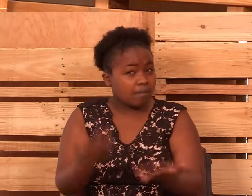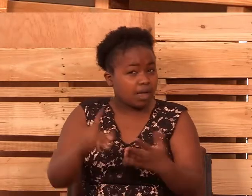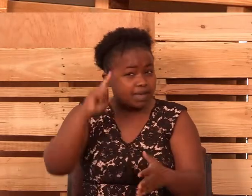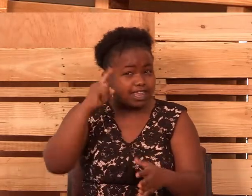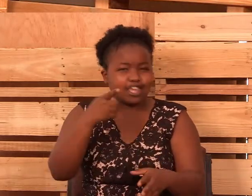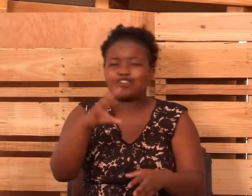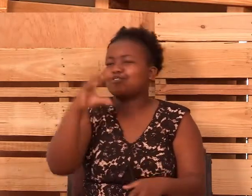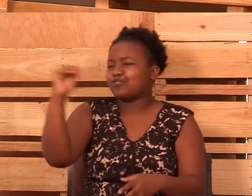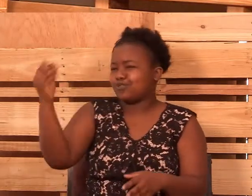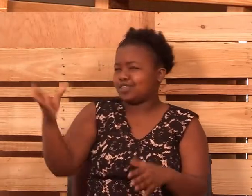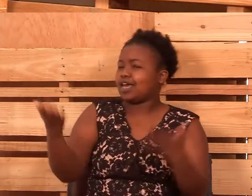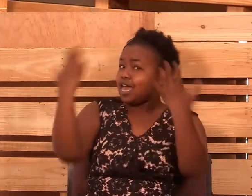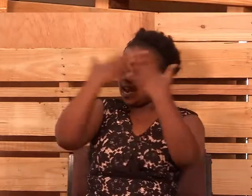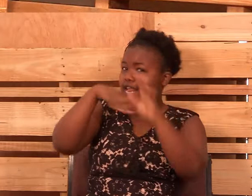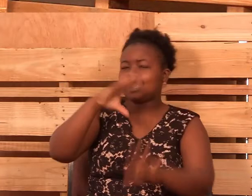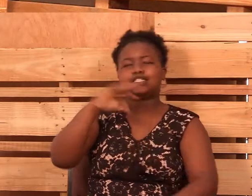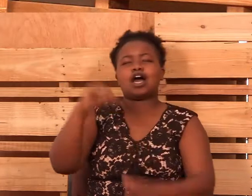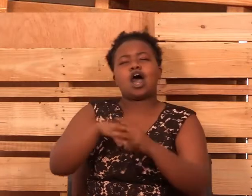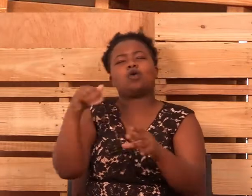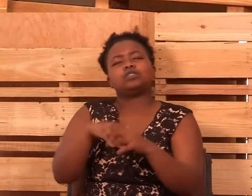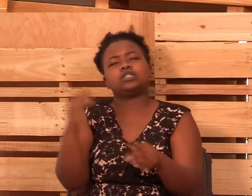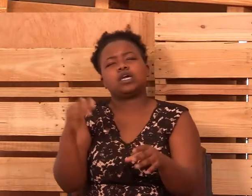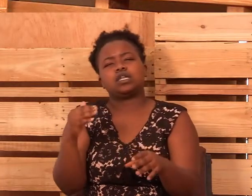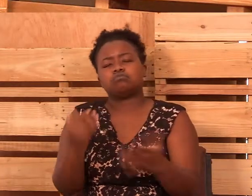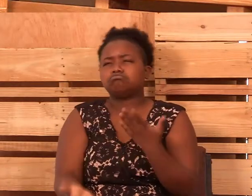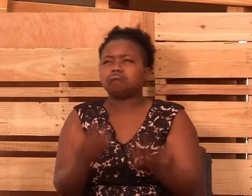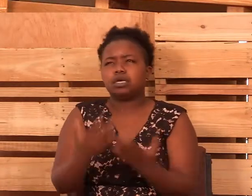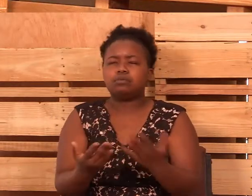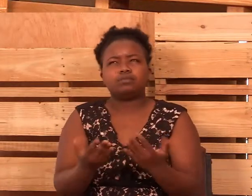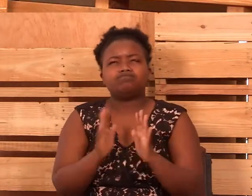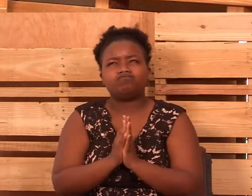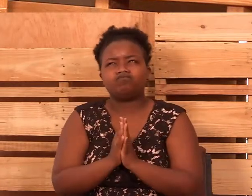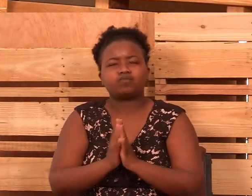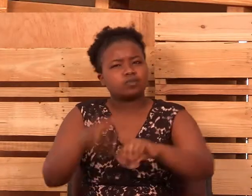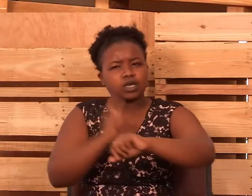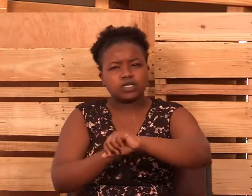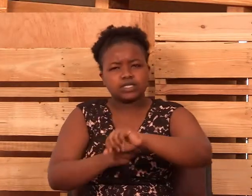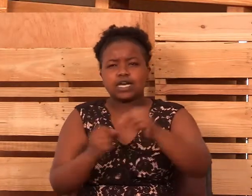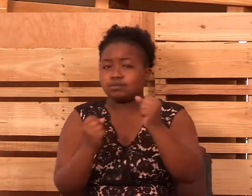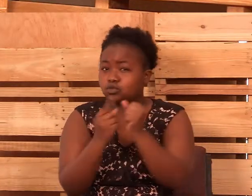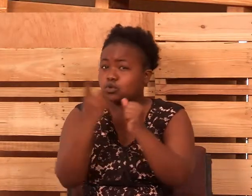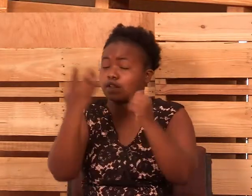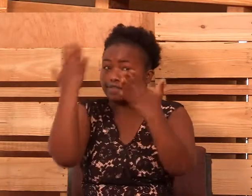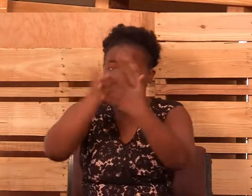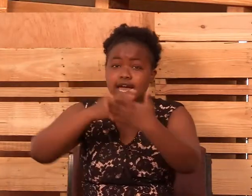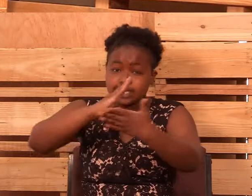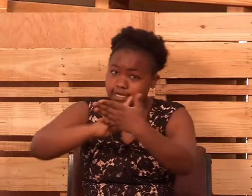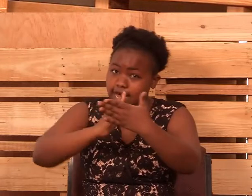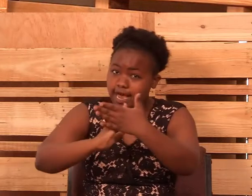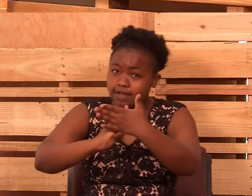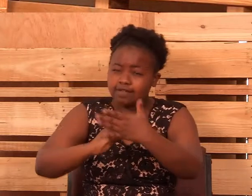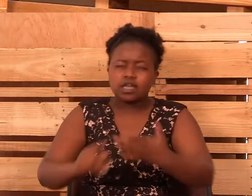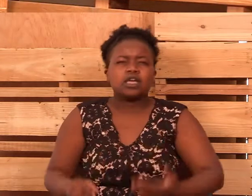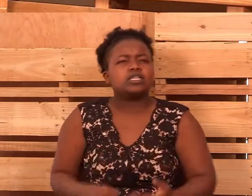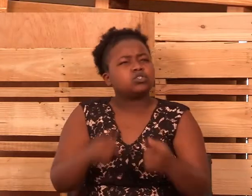outdoor, outside the house, where there's, you know, at midnight, there's no noise. It